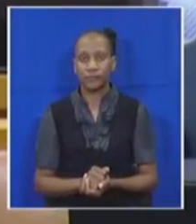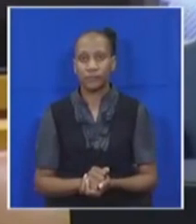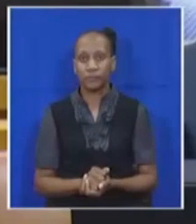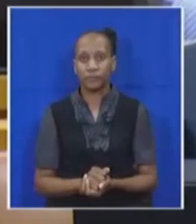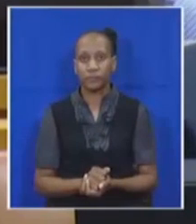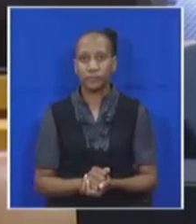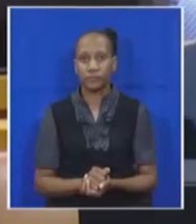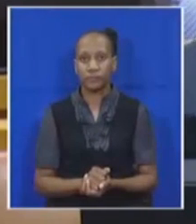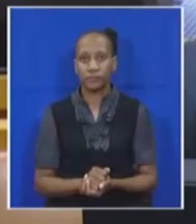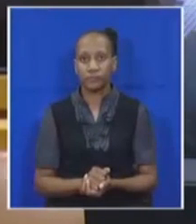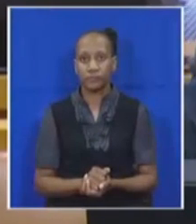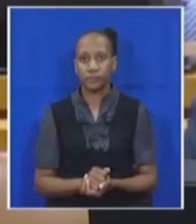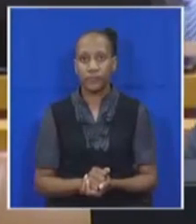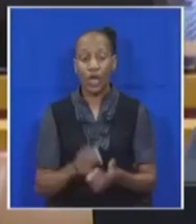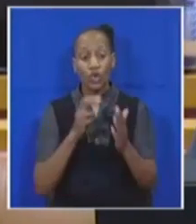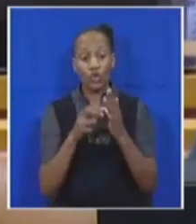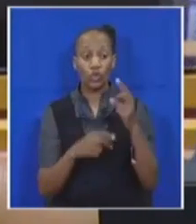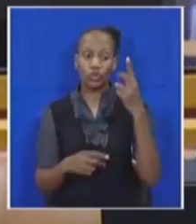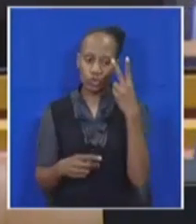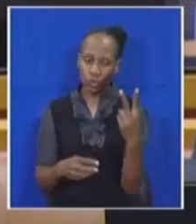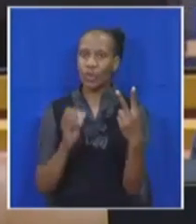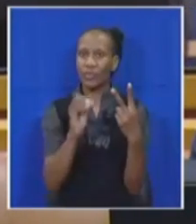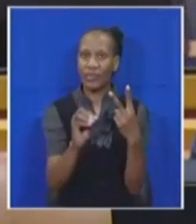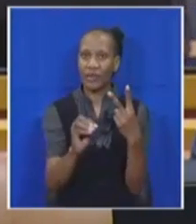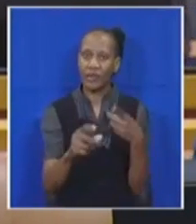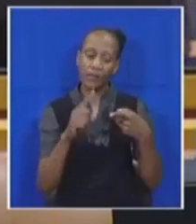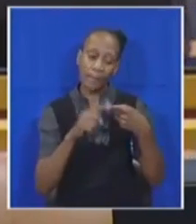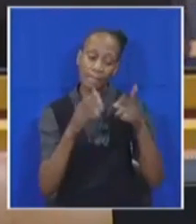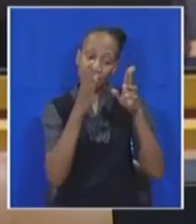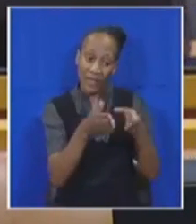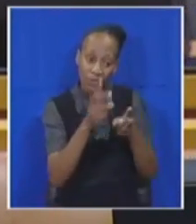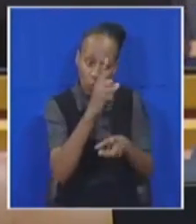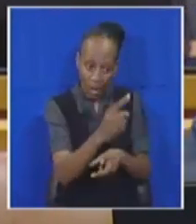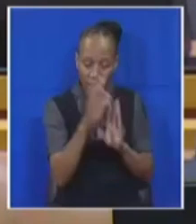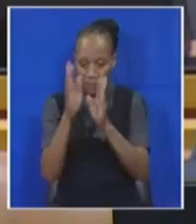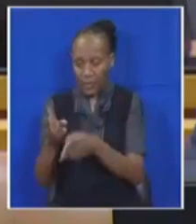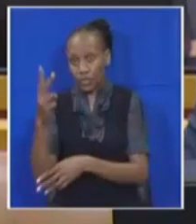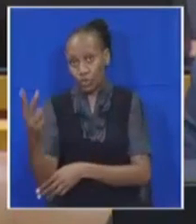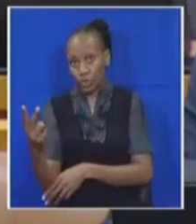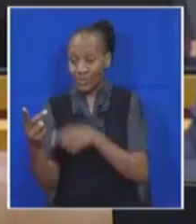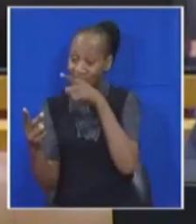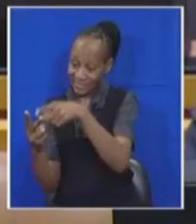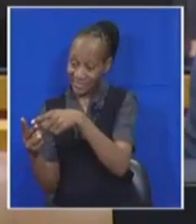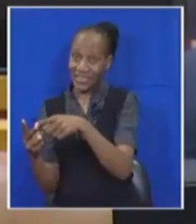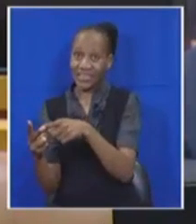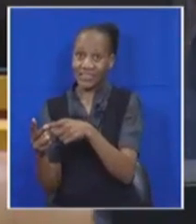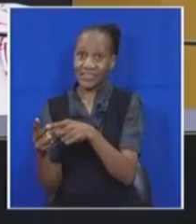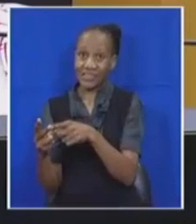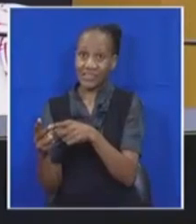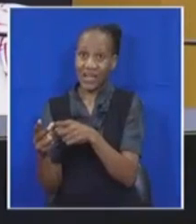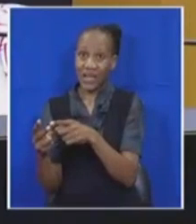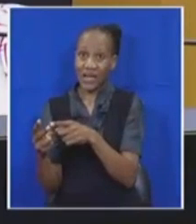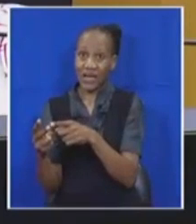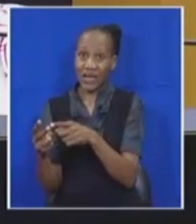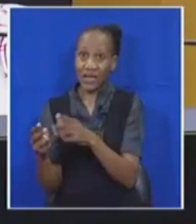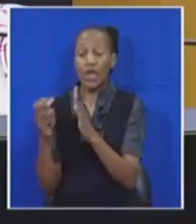There are two volumes of rules. There's part 1 and there's part 2. Part 2 deals with rules of debate. The rules